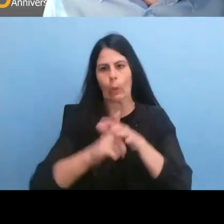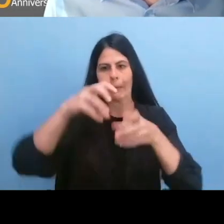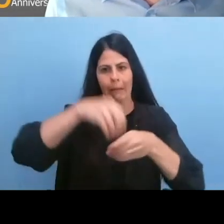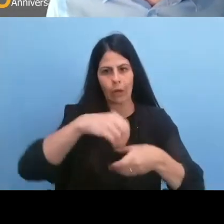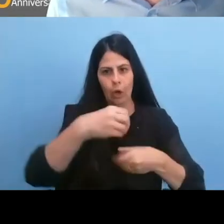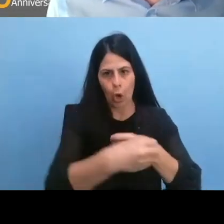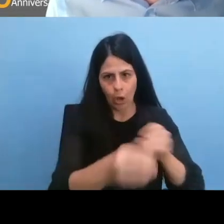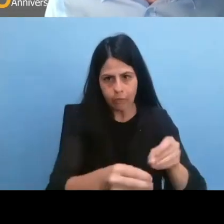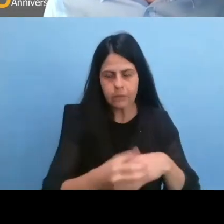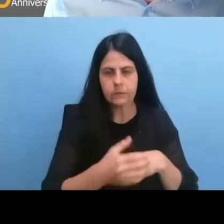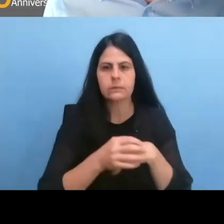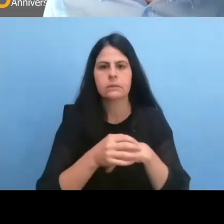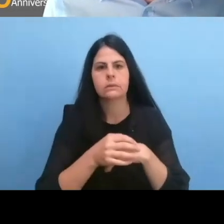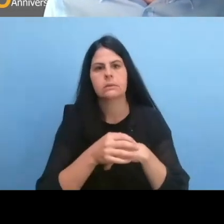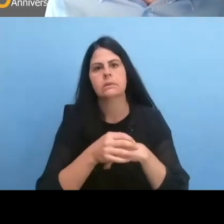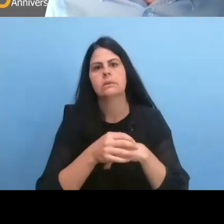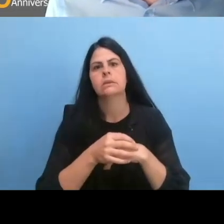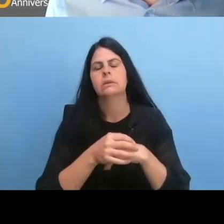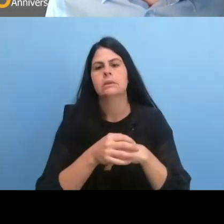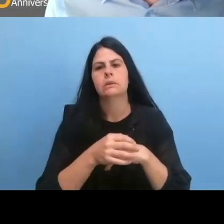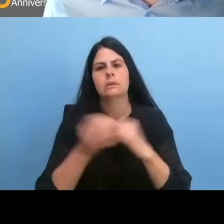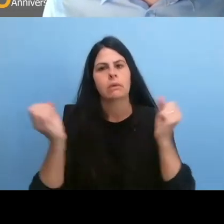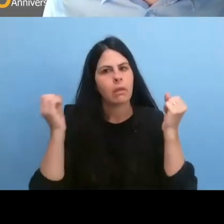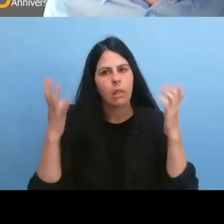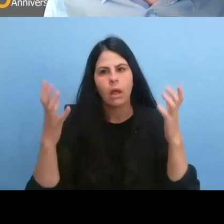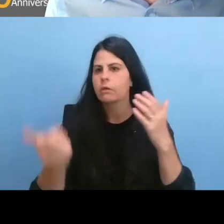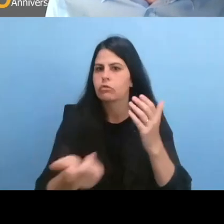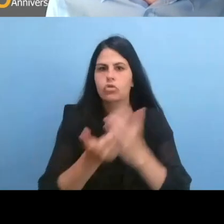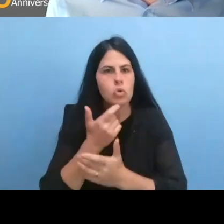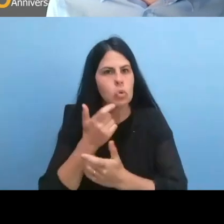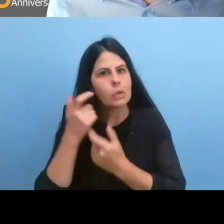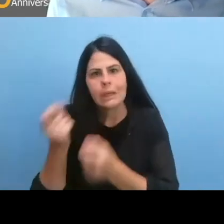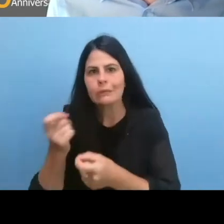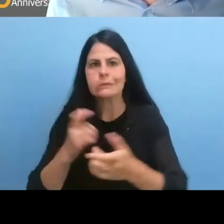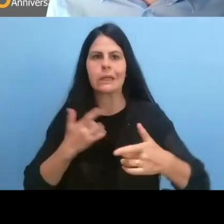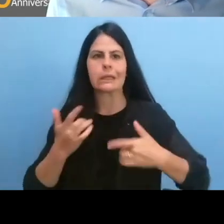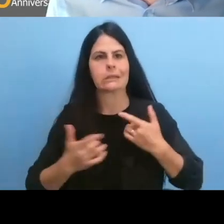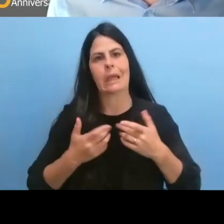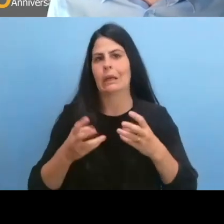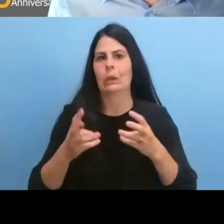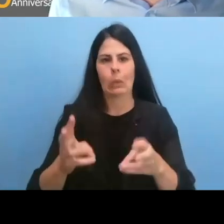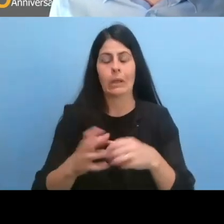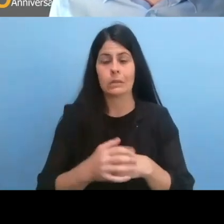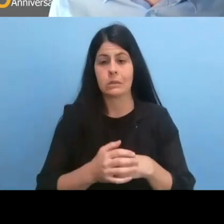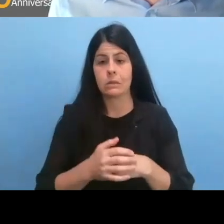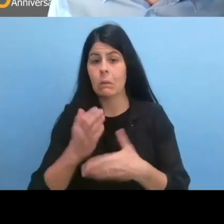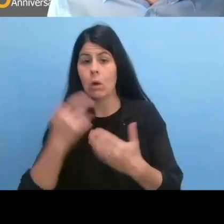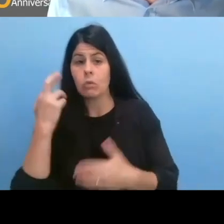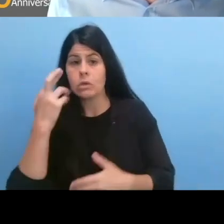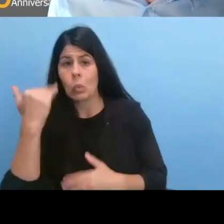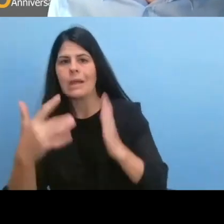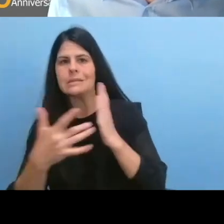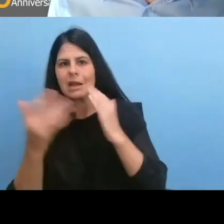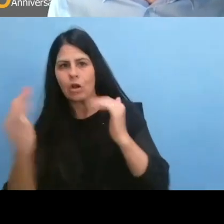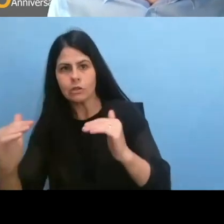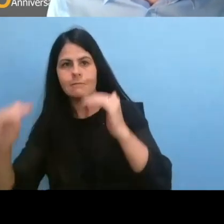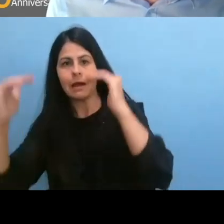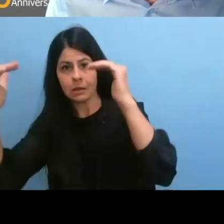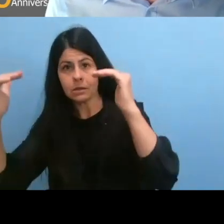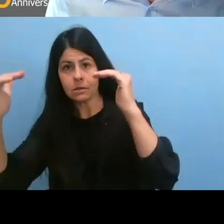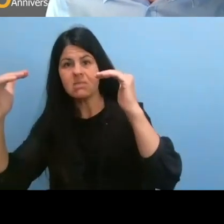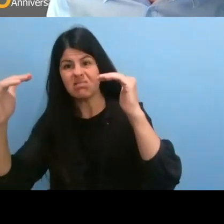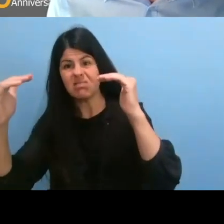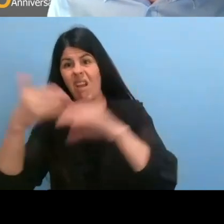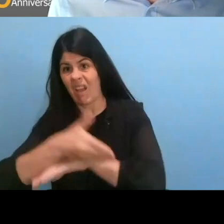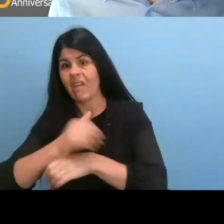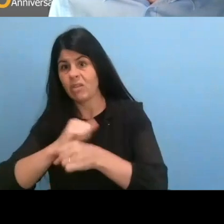in a lot of new and interesting and exciting ways, in part because of technological advances that came about because of the pandemic,